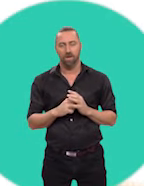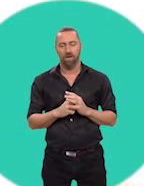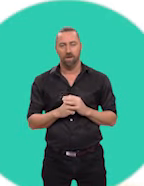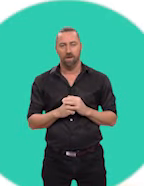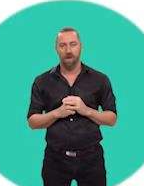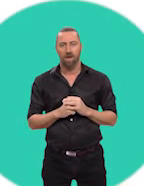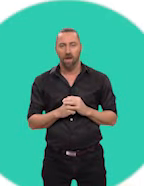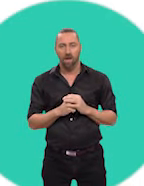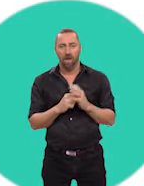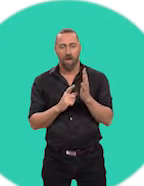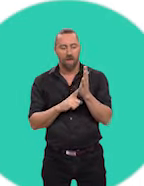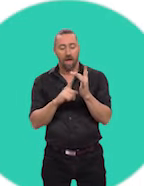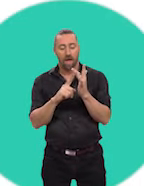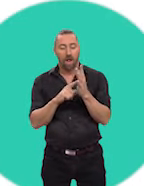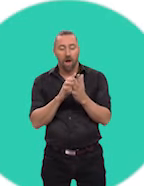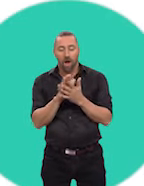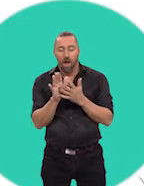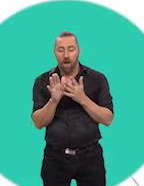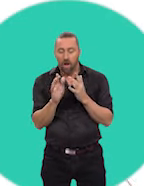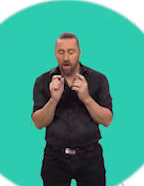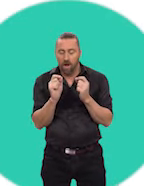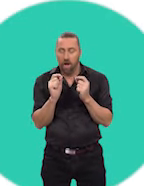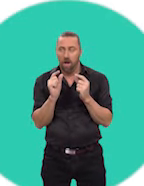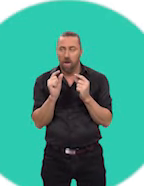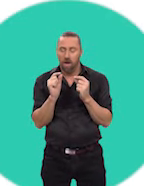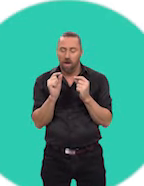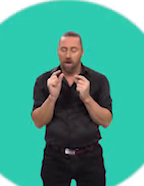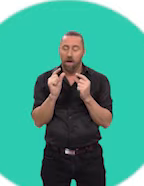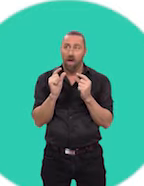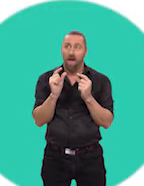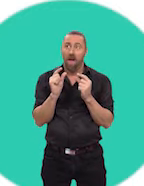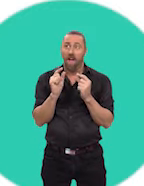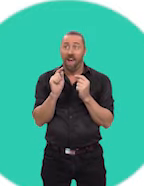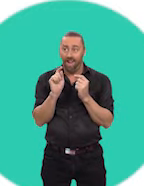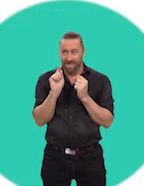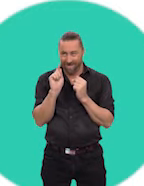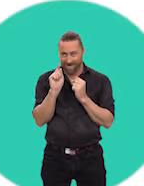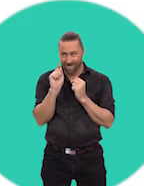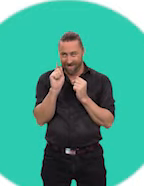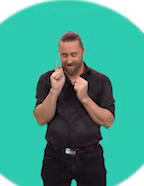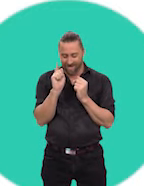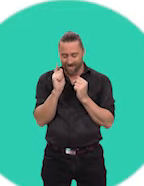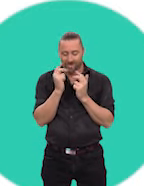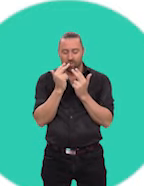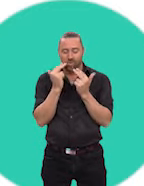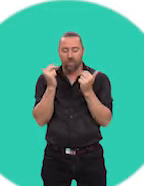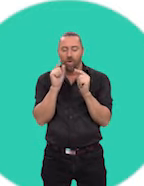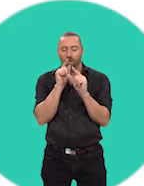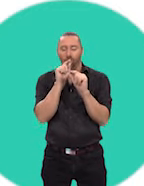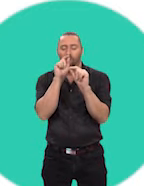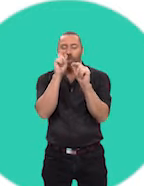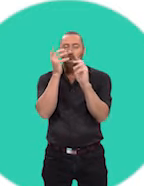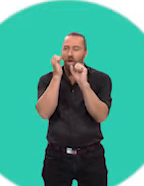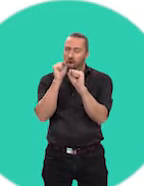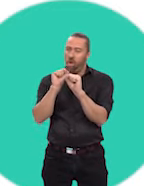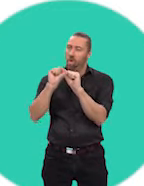Slowly, Lila began to blink. "That's the song," she whispered. "It's your song,